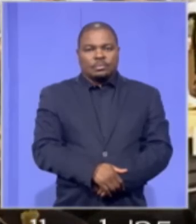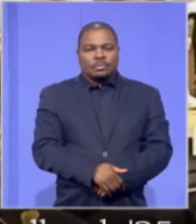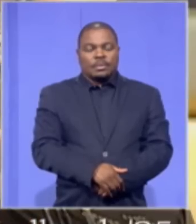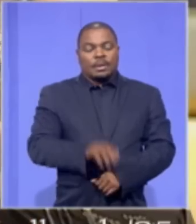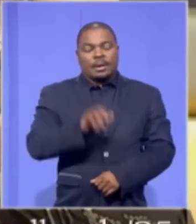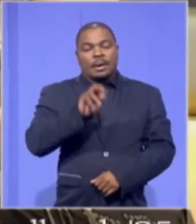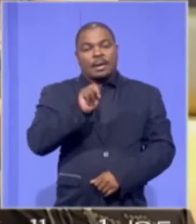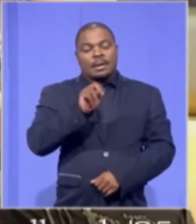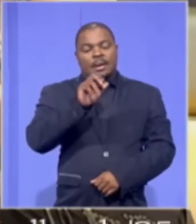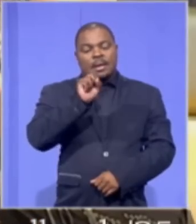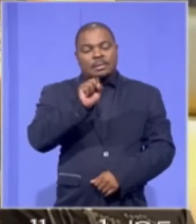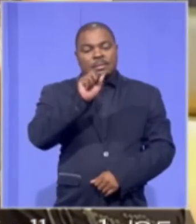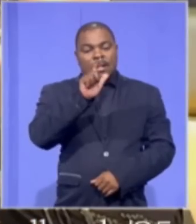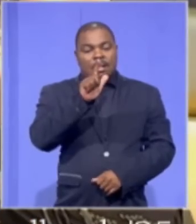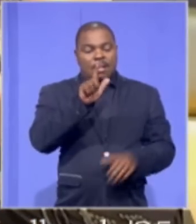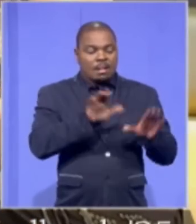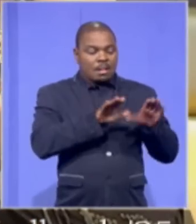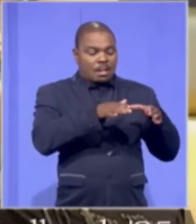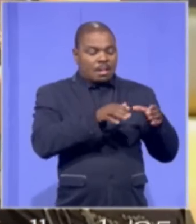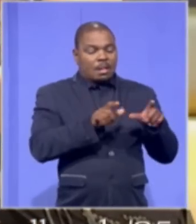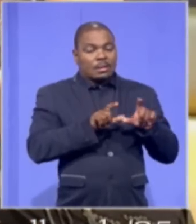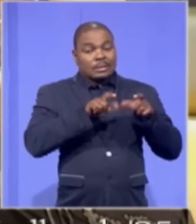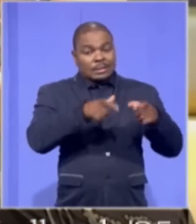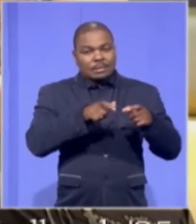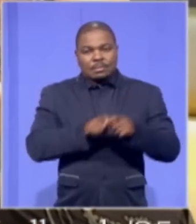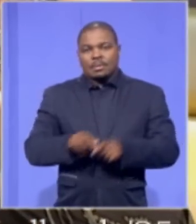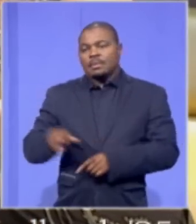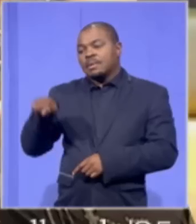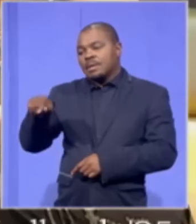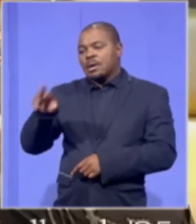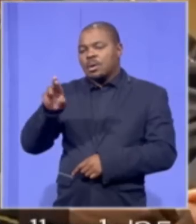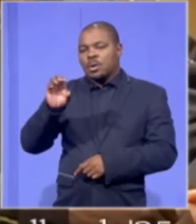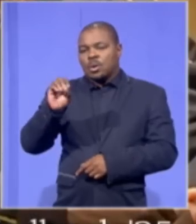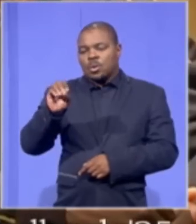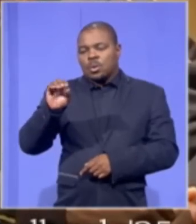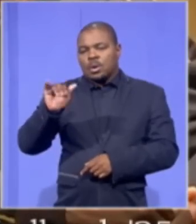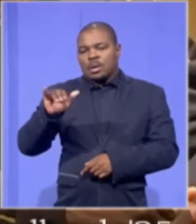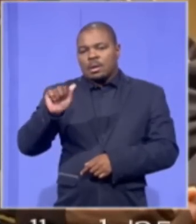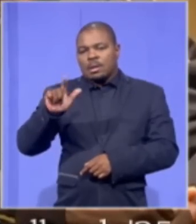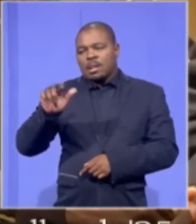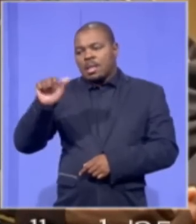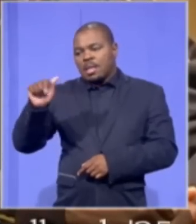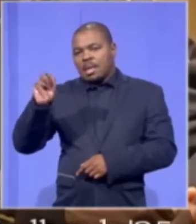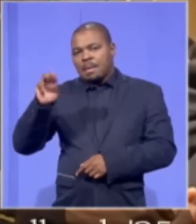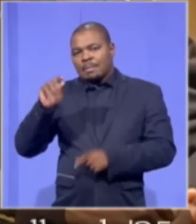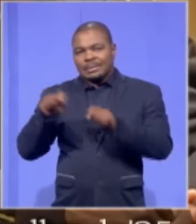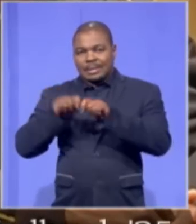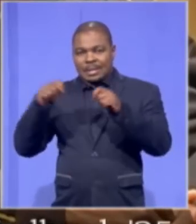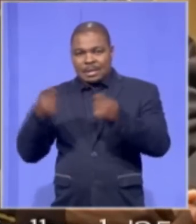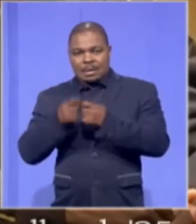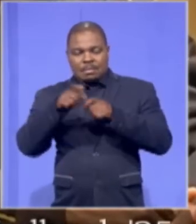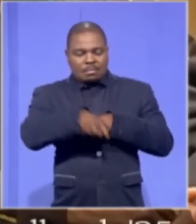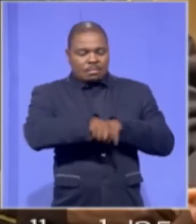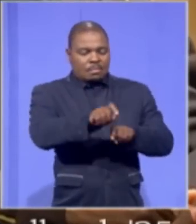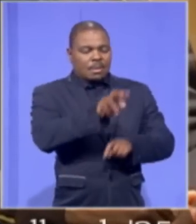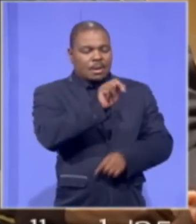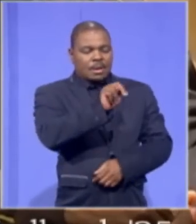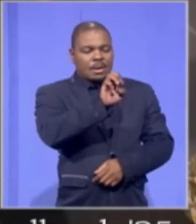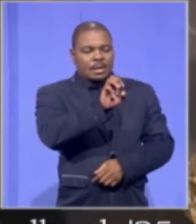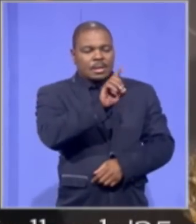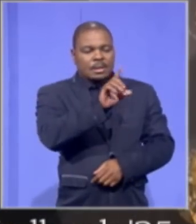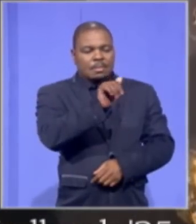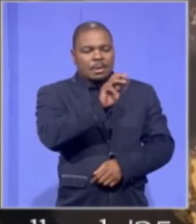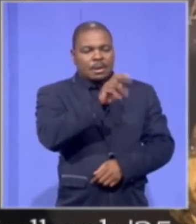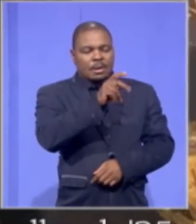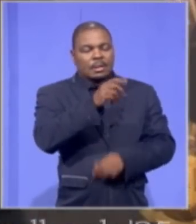Komiti phetiši ya NSL e ntšhitše semmušo sehlopha sa kgwele ya maoto sa Royal AM phadišanong ya sebjana sa